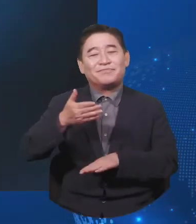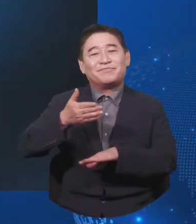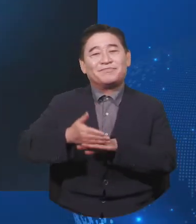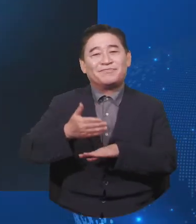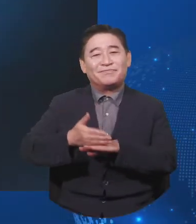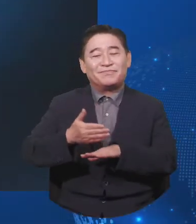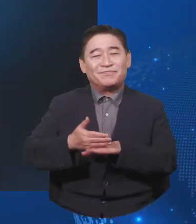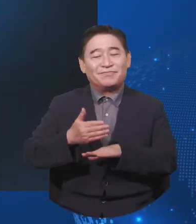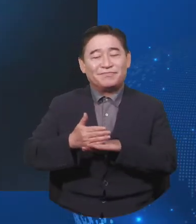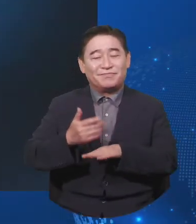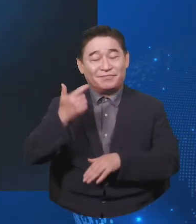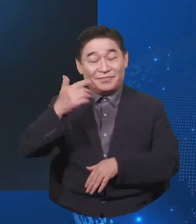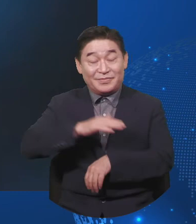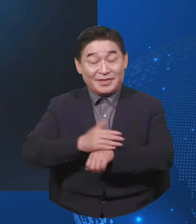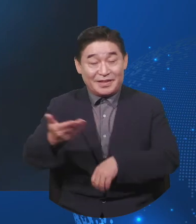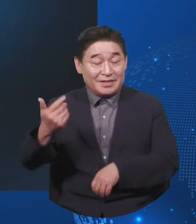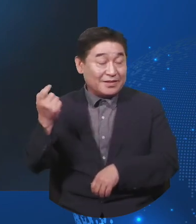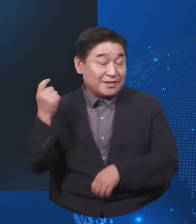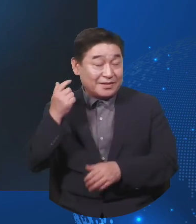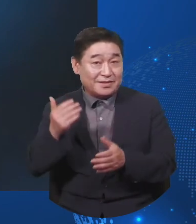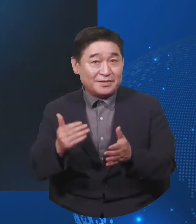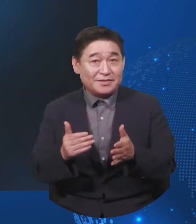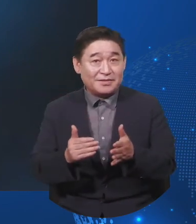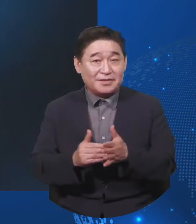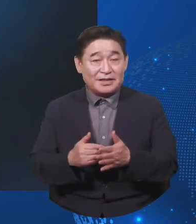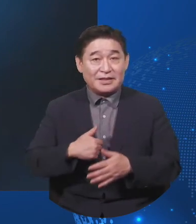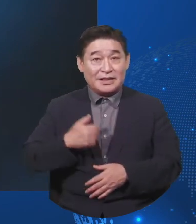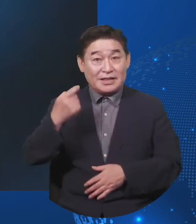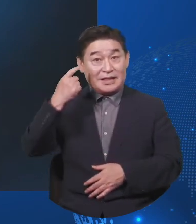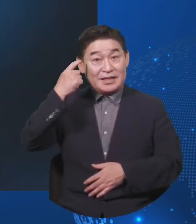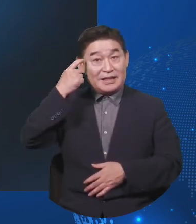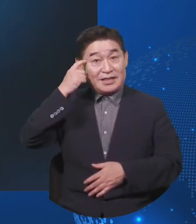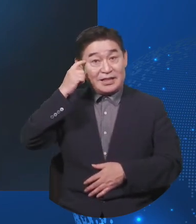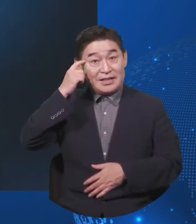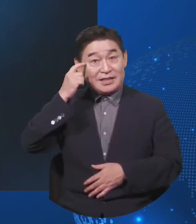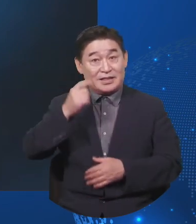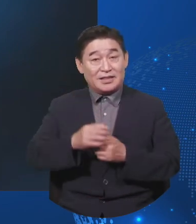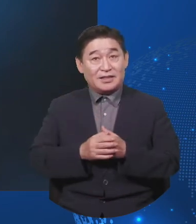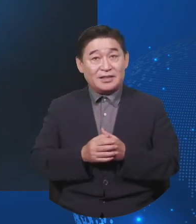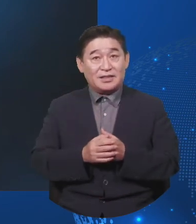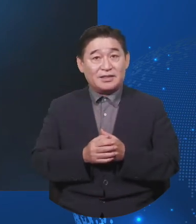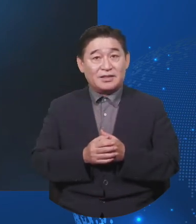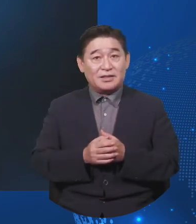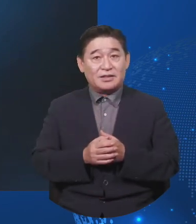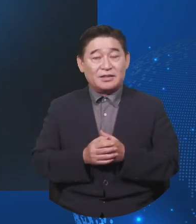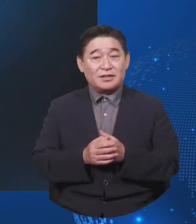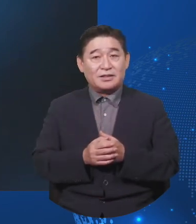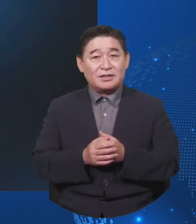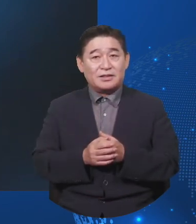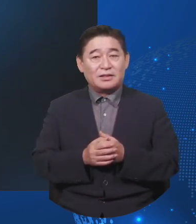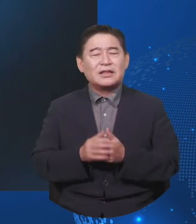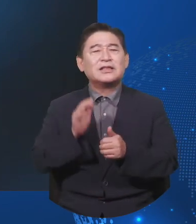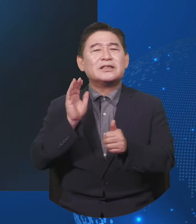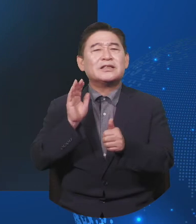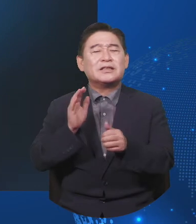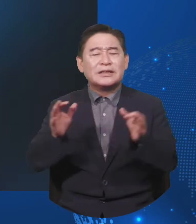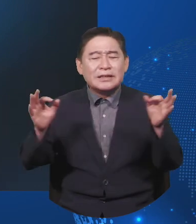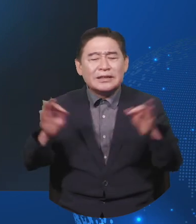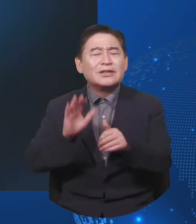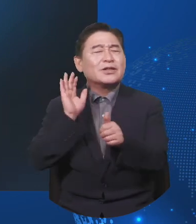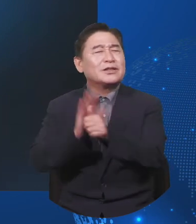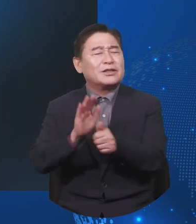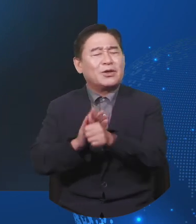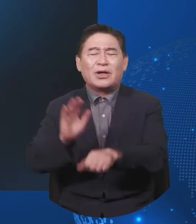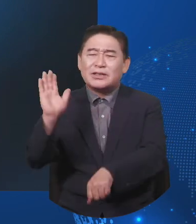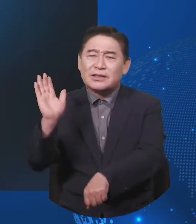question. I think I have nothing against study tours. Sometimes a study tour can be inspirational, and if a study